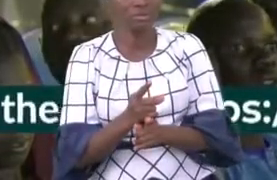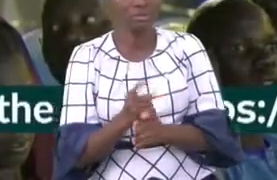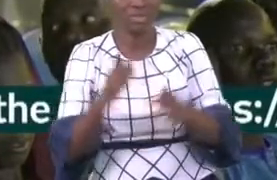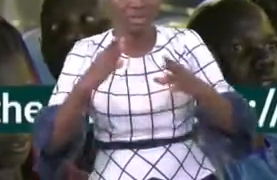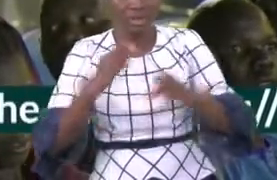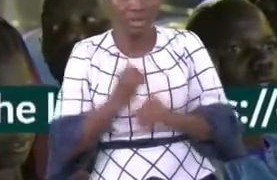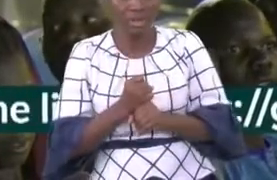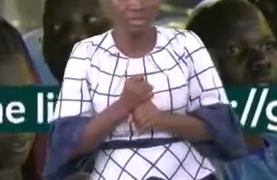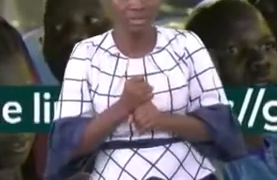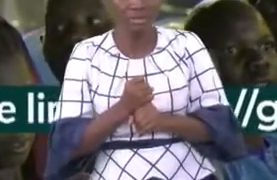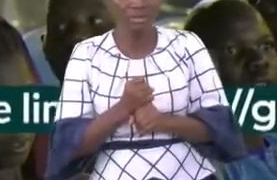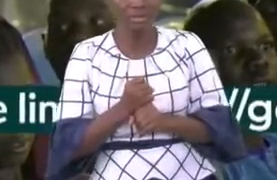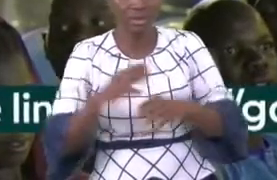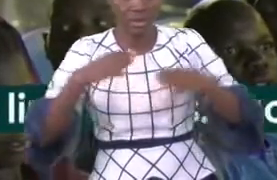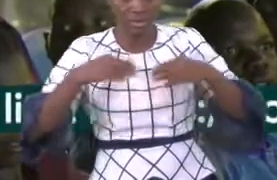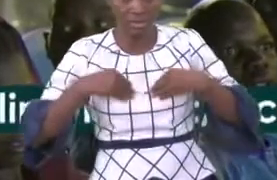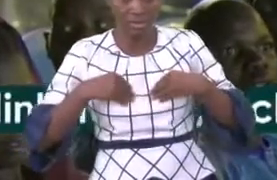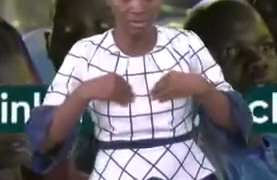Now, counselors, let me know